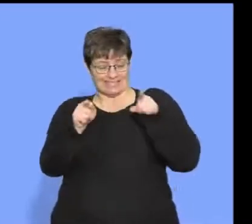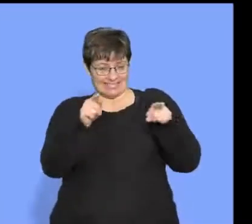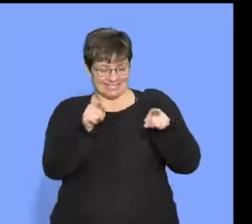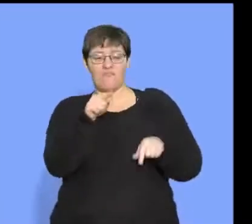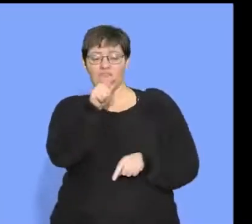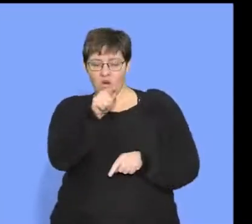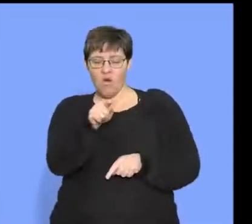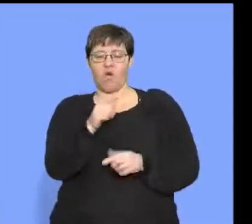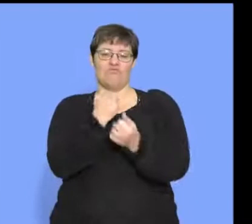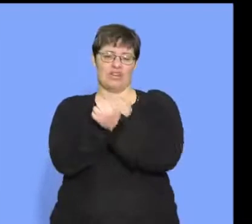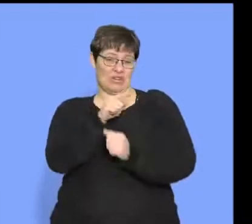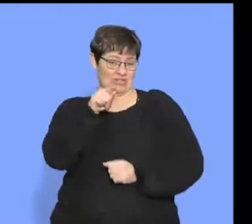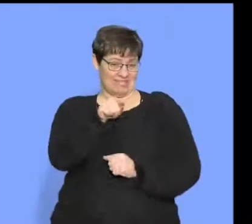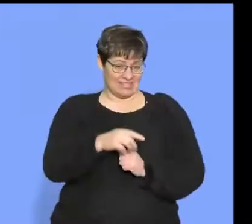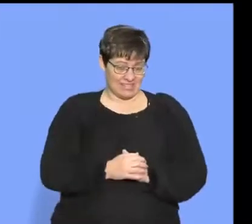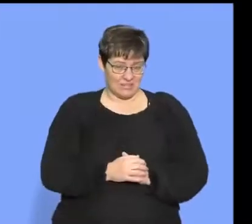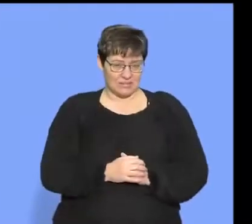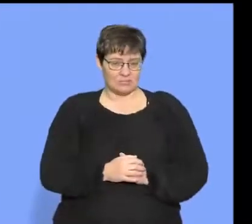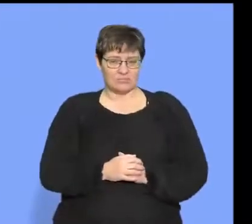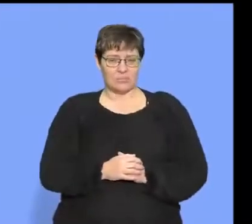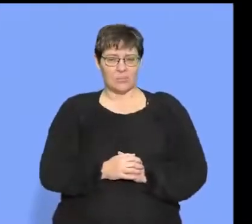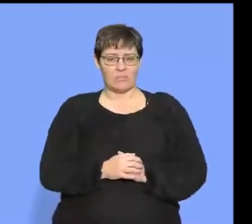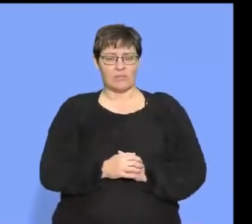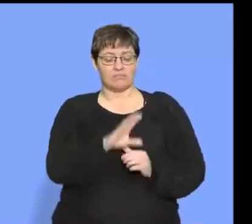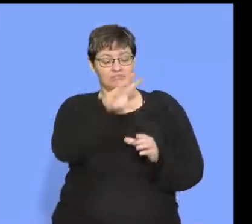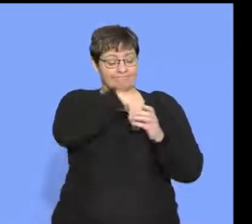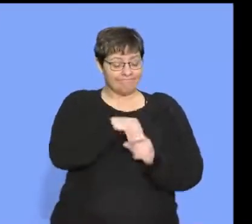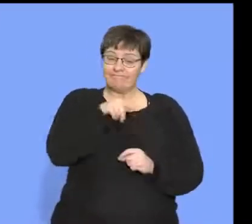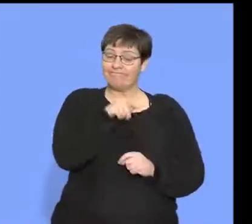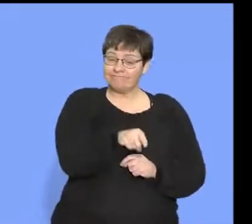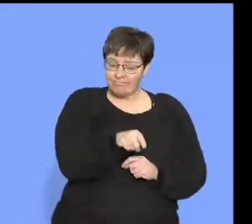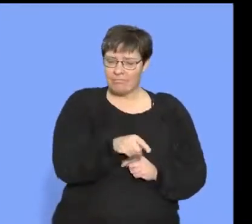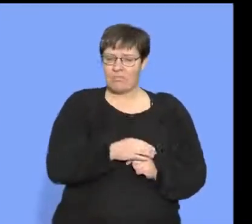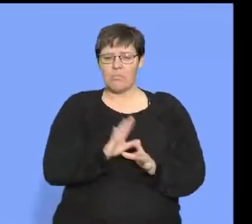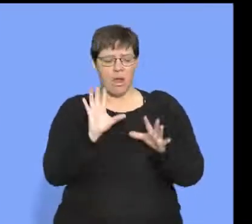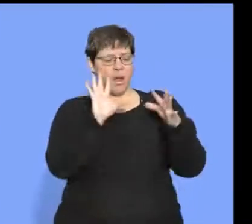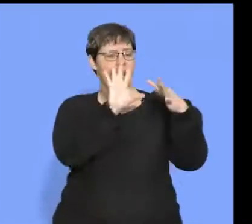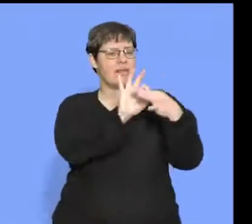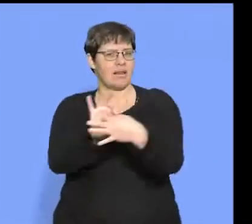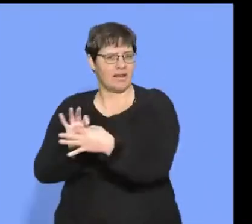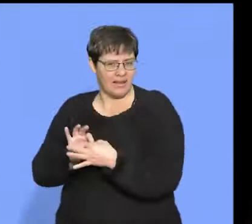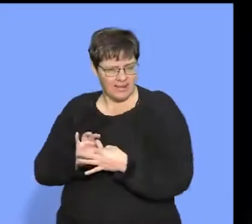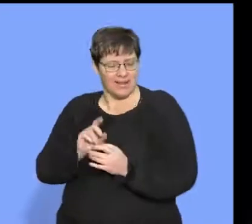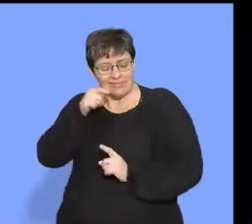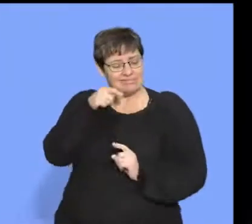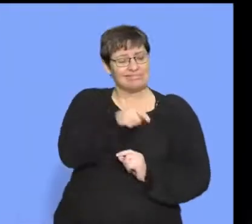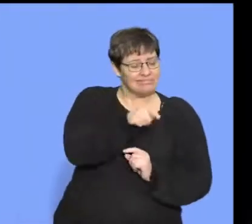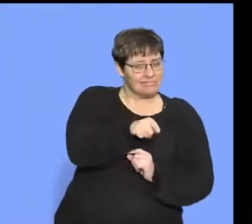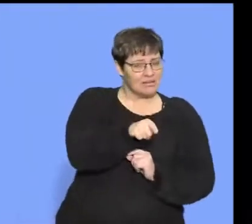aspects of electromagnetic radiation. But as part of that, we're going to be linking it to